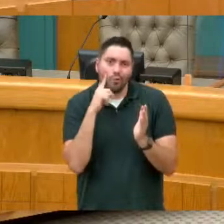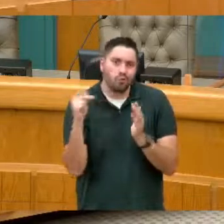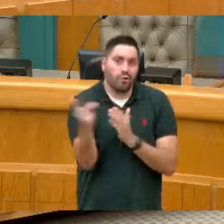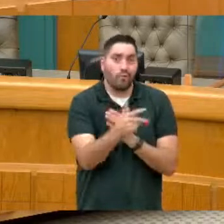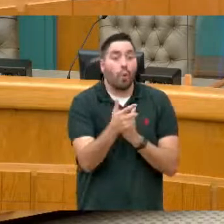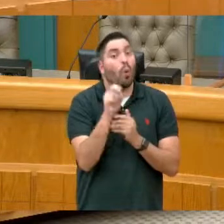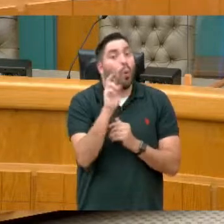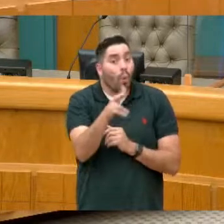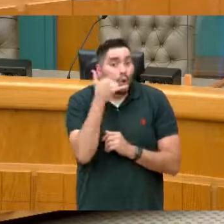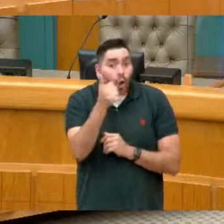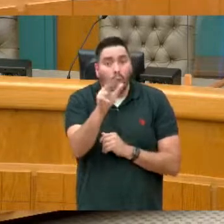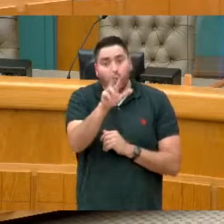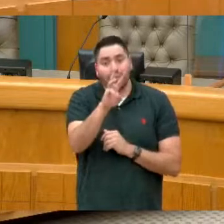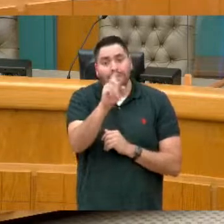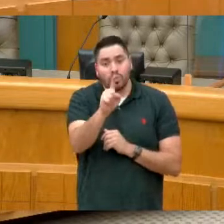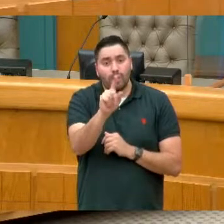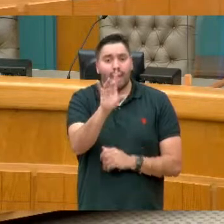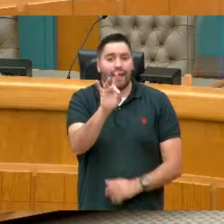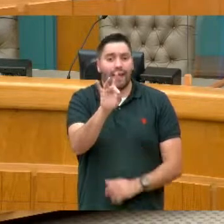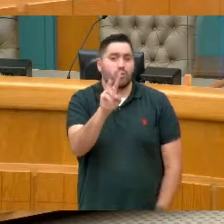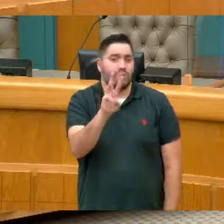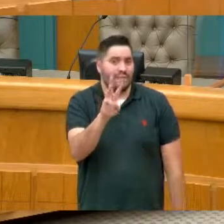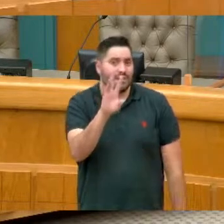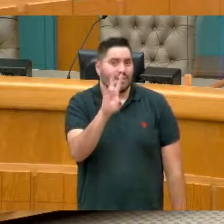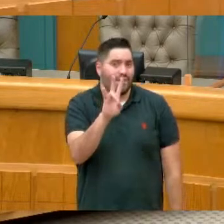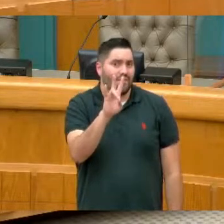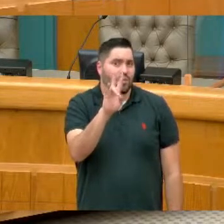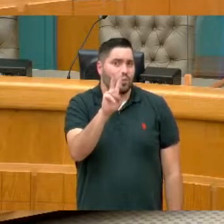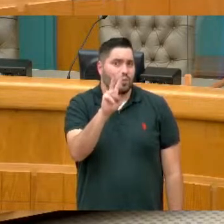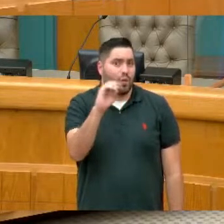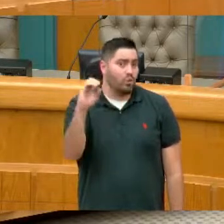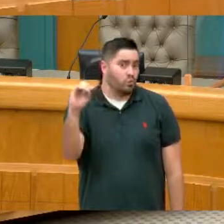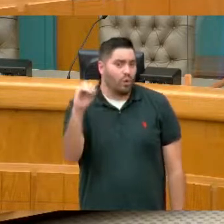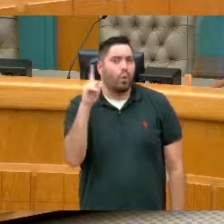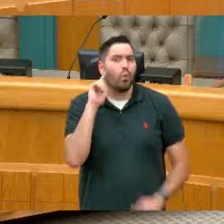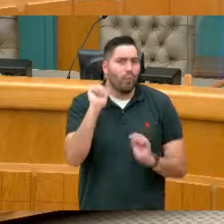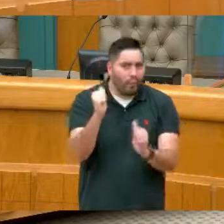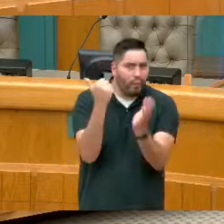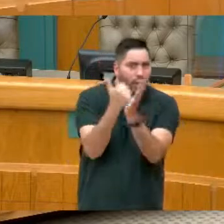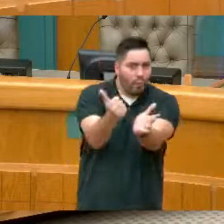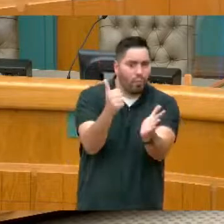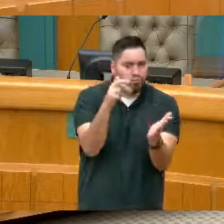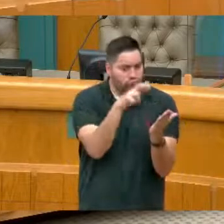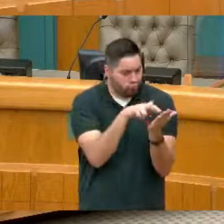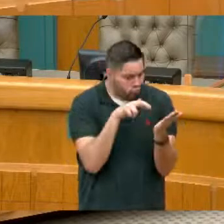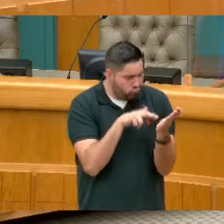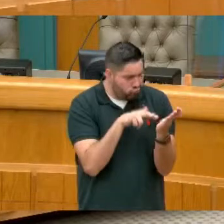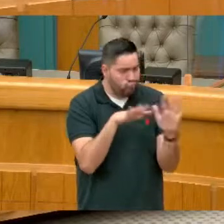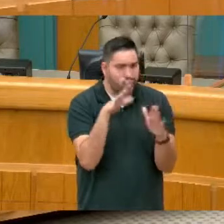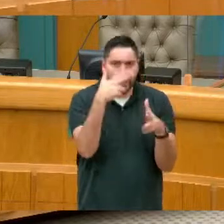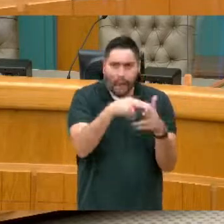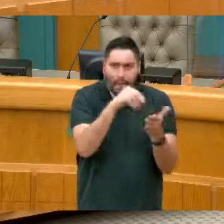you're experiencing COVID-19 symptoms, you can self-register online at